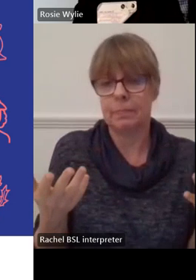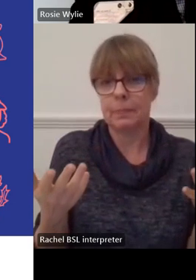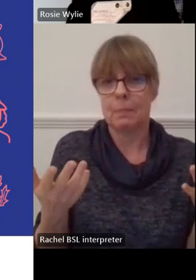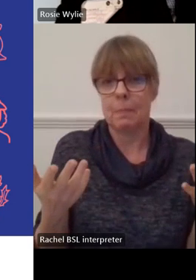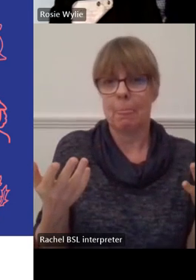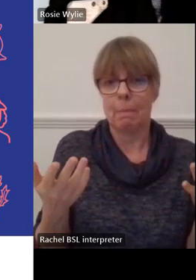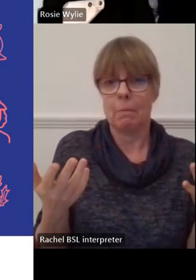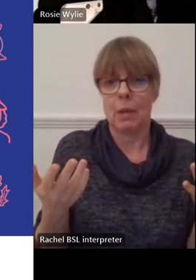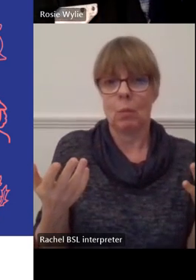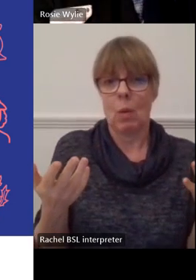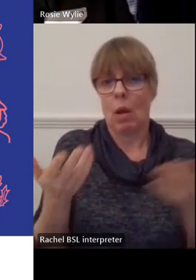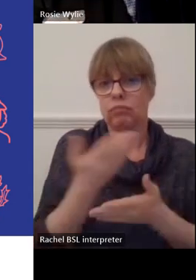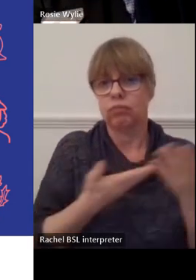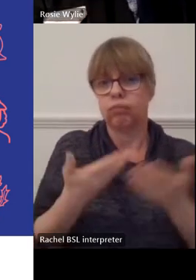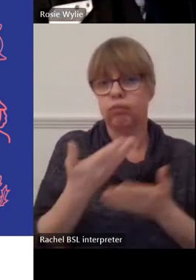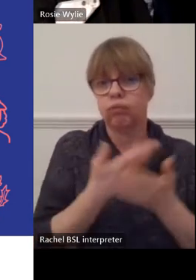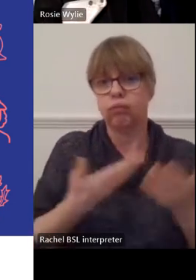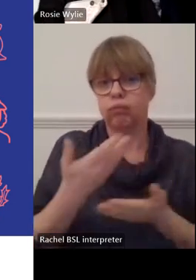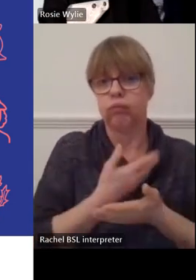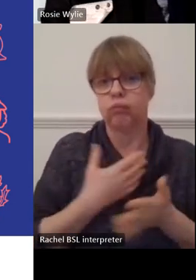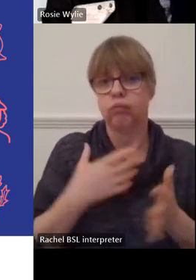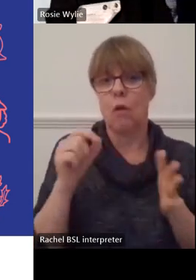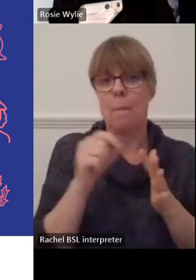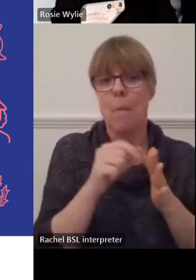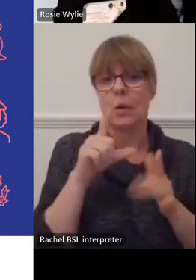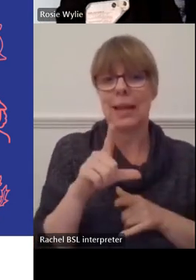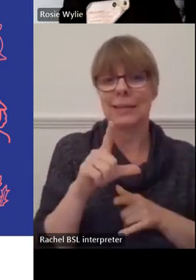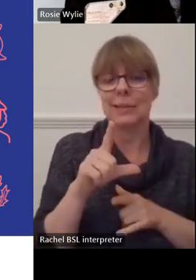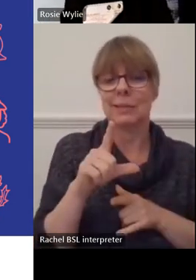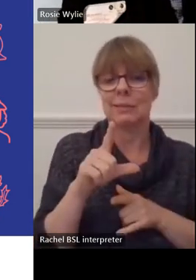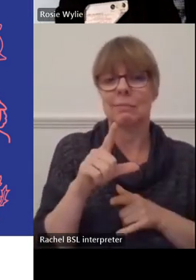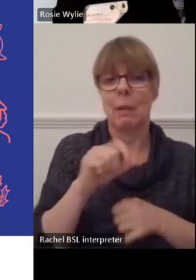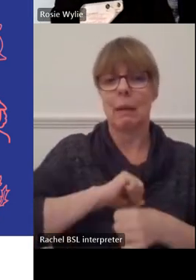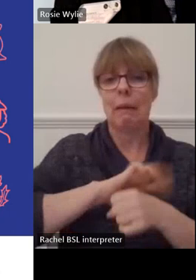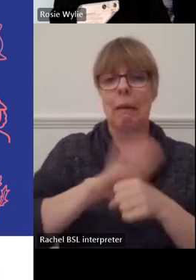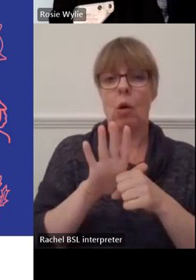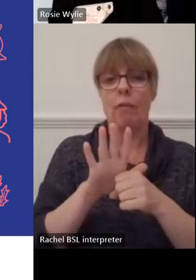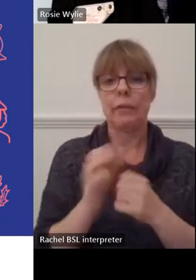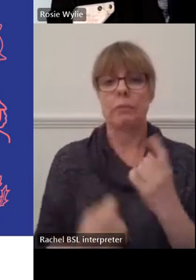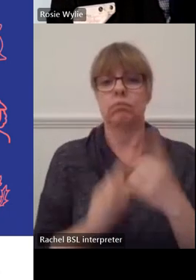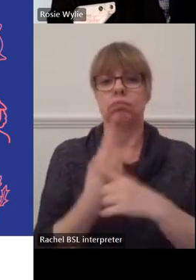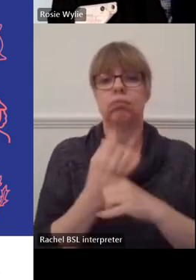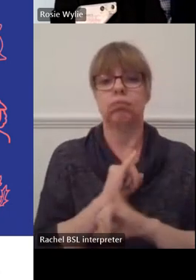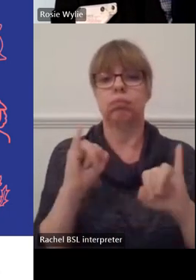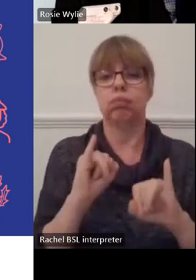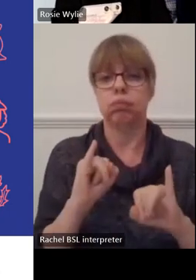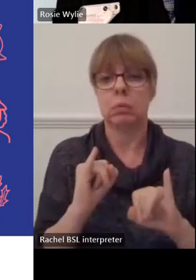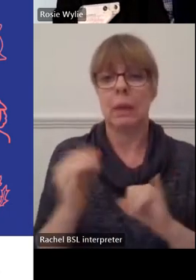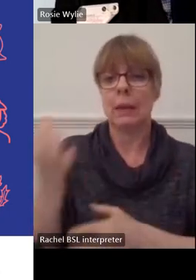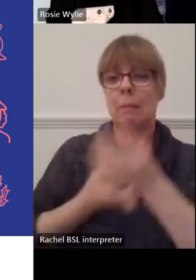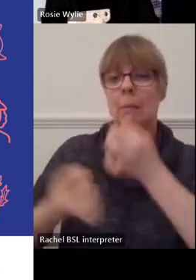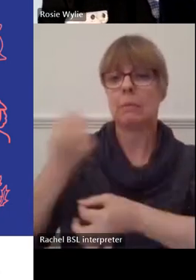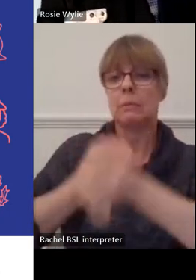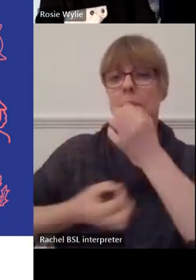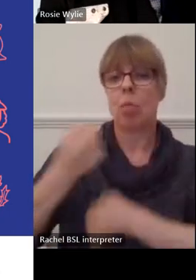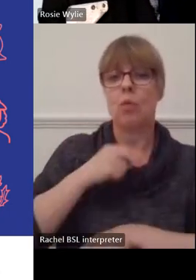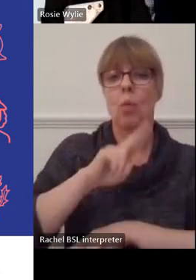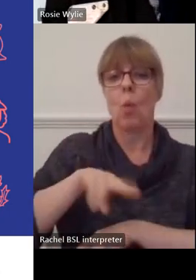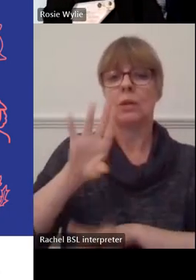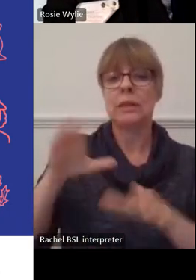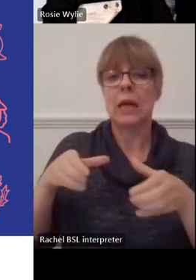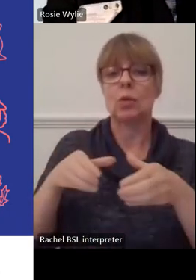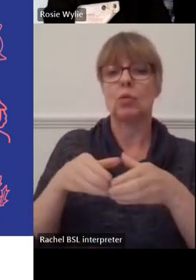is going to come. And when COVID came, and then we were being asked this question through our podcast WhatsApp group, which we used to share from